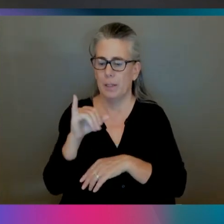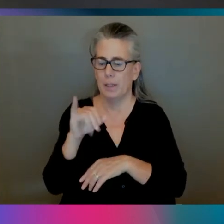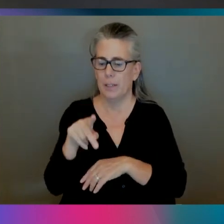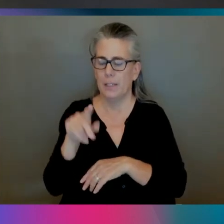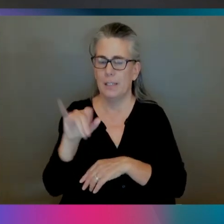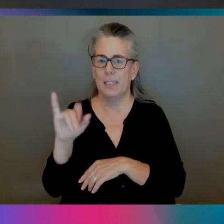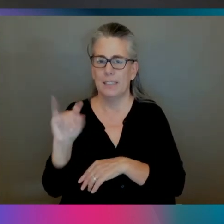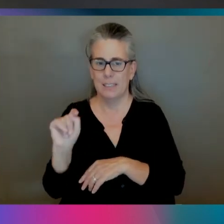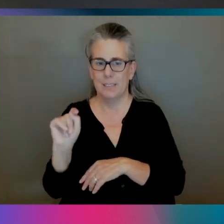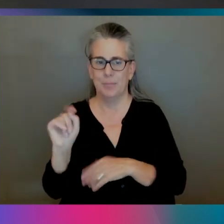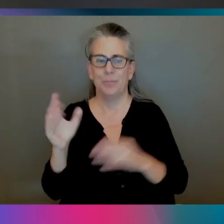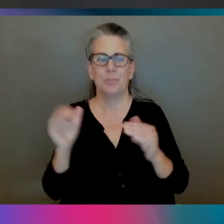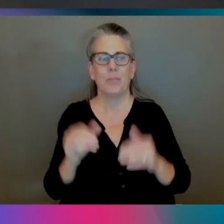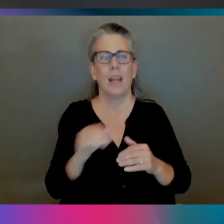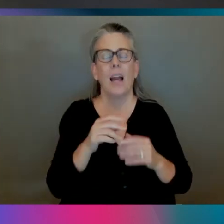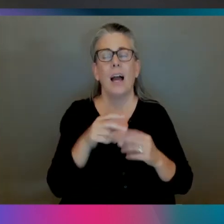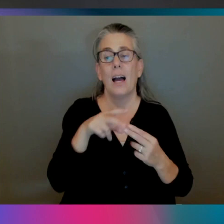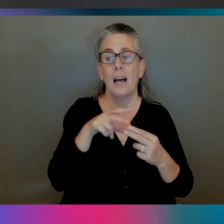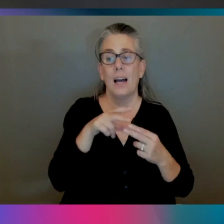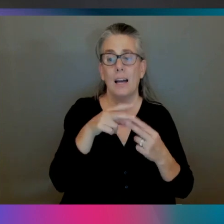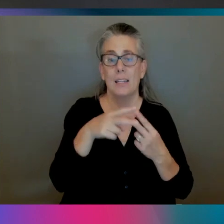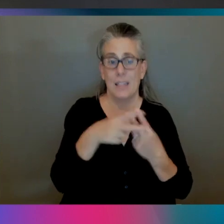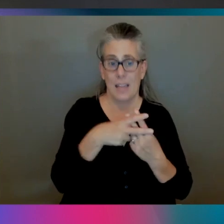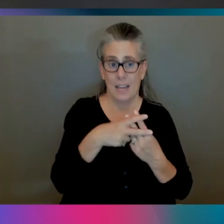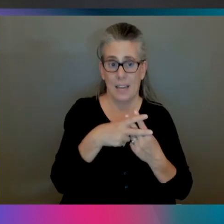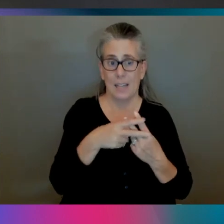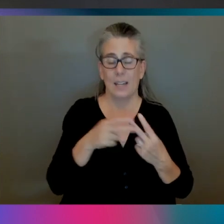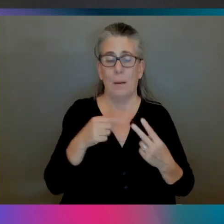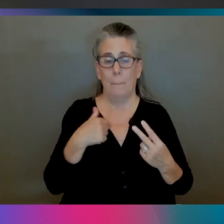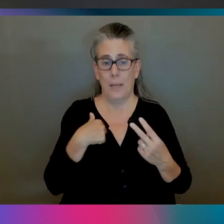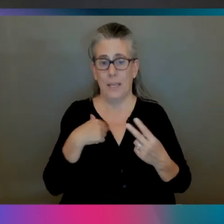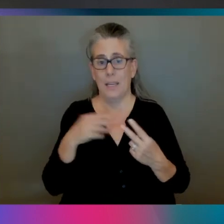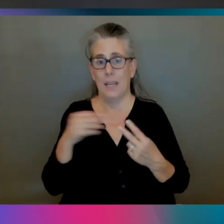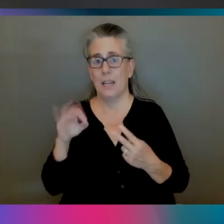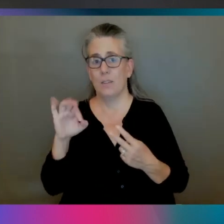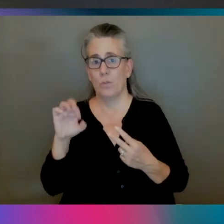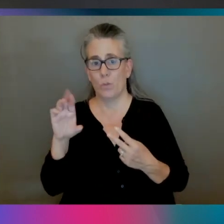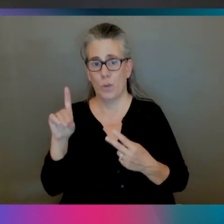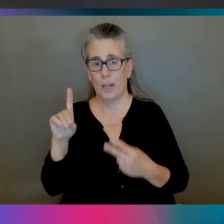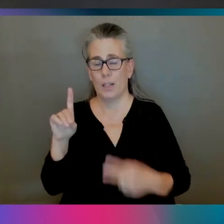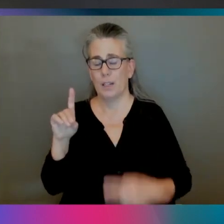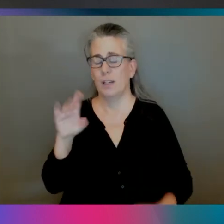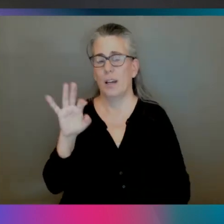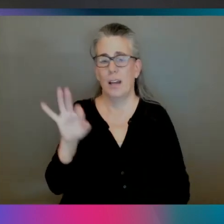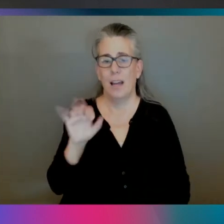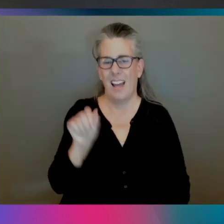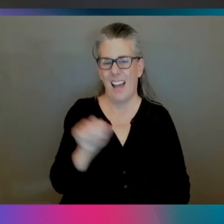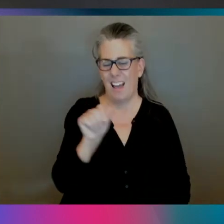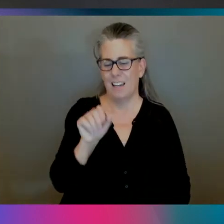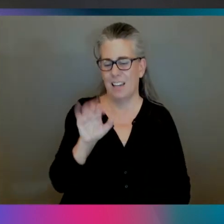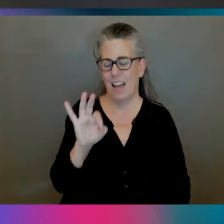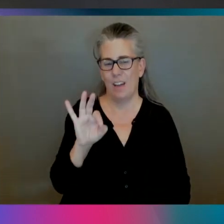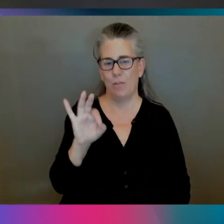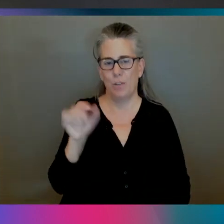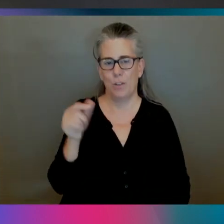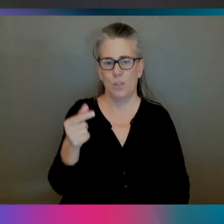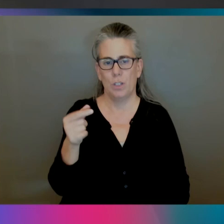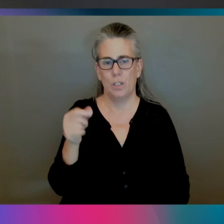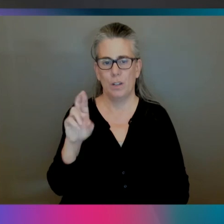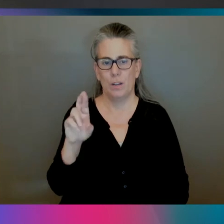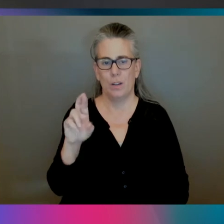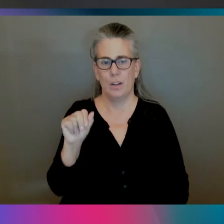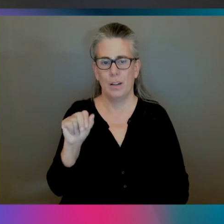and F. Gration. Yep. It's not Fred Gration. It's not. That might be someone different. I don't know why. But F. Gration. Could be my